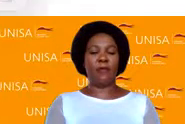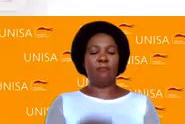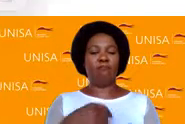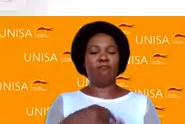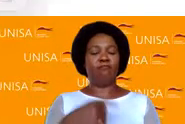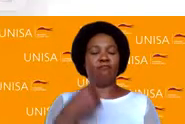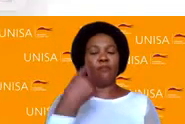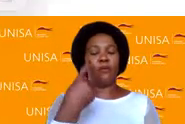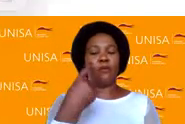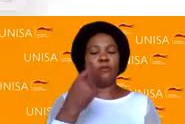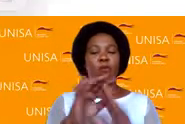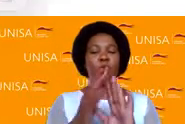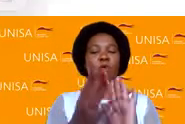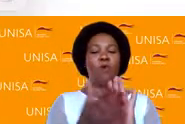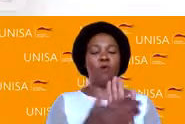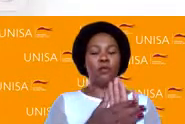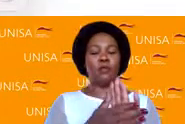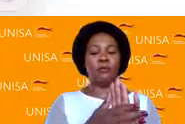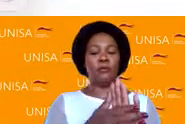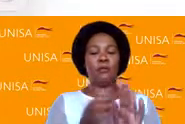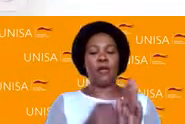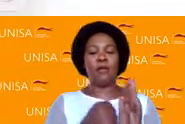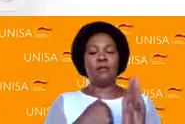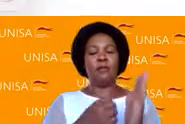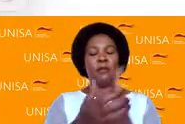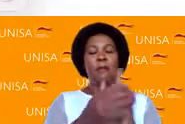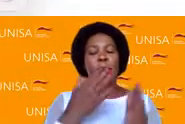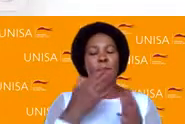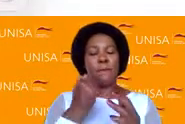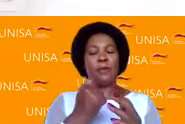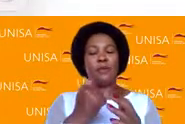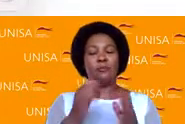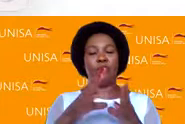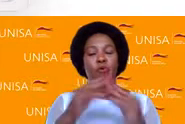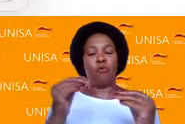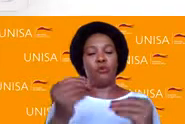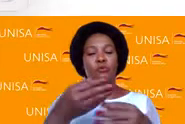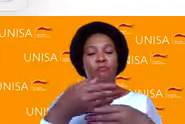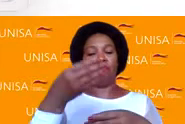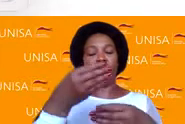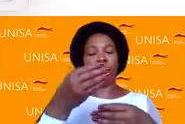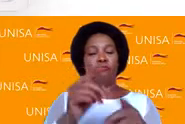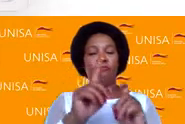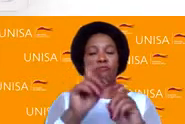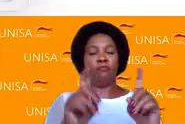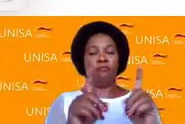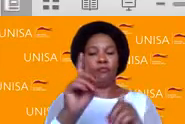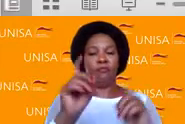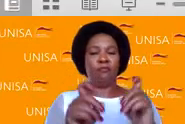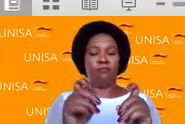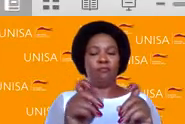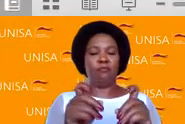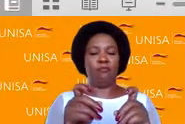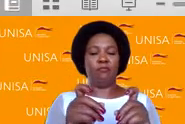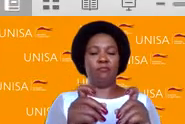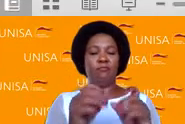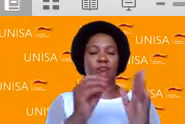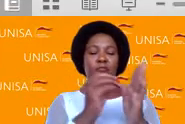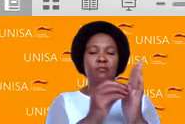side. Please complete that post-assessment survey. I'll post a link now again in the chat. And